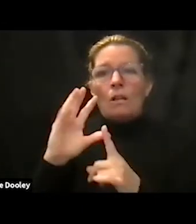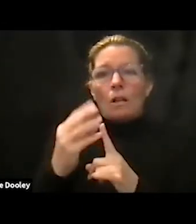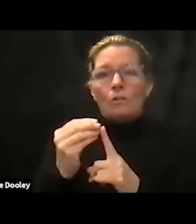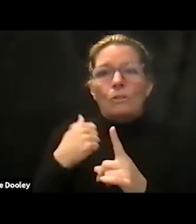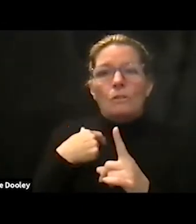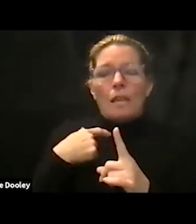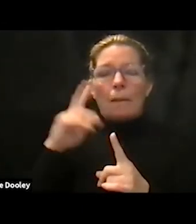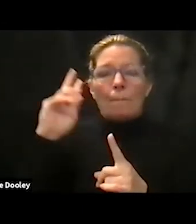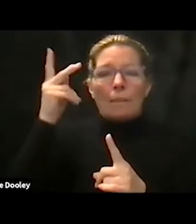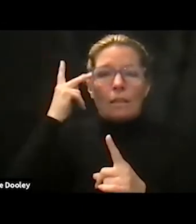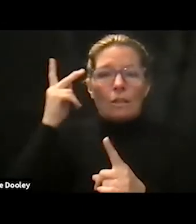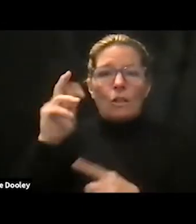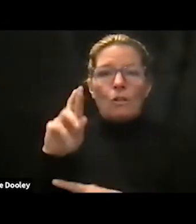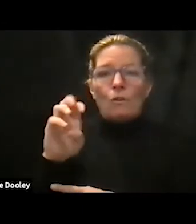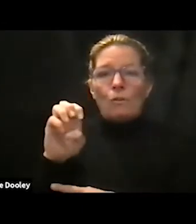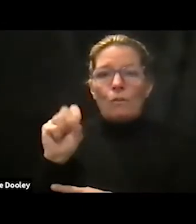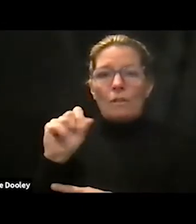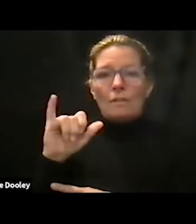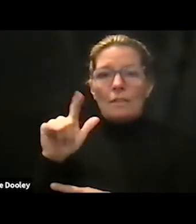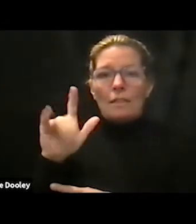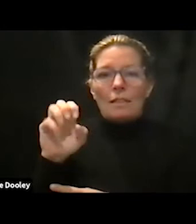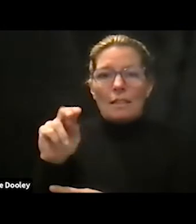resilience. Nyawa, thank you.